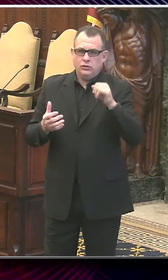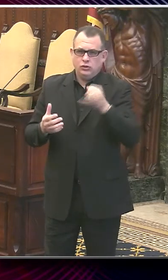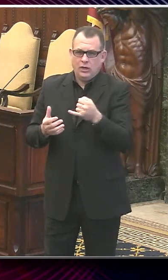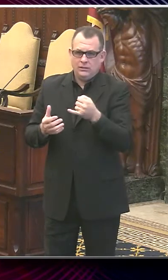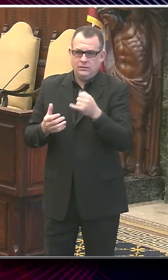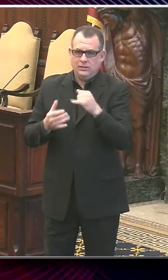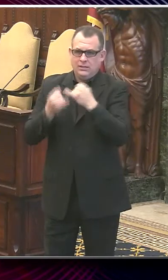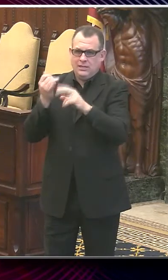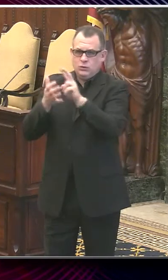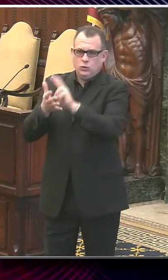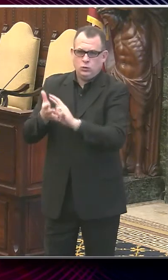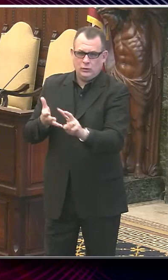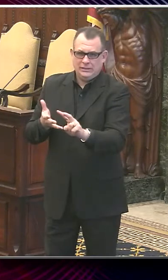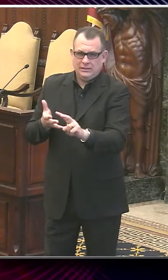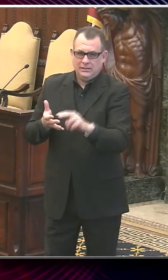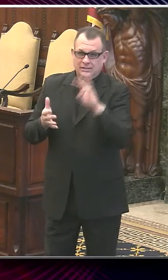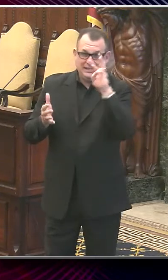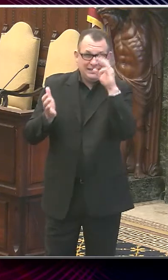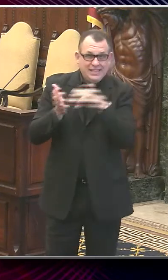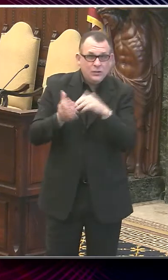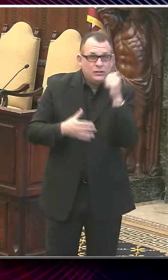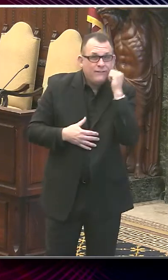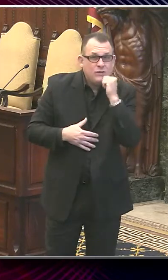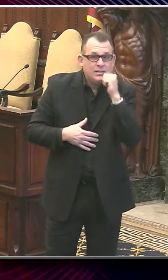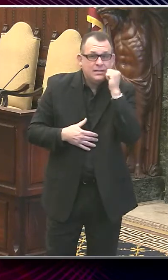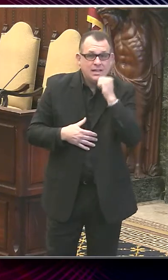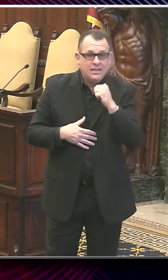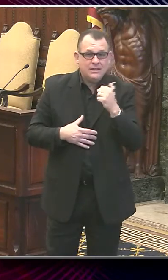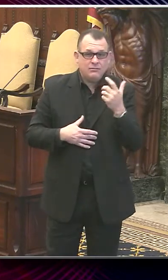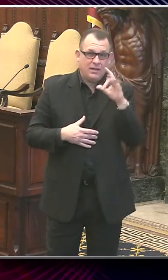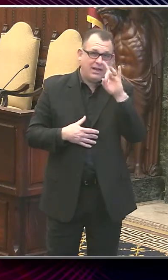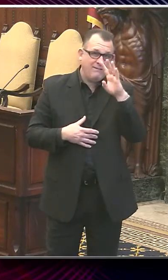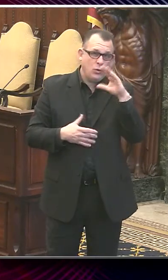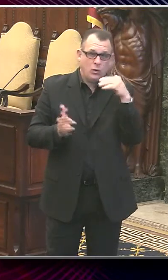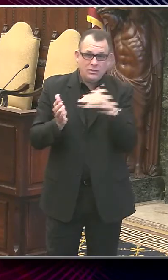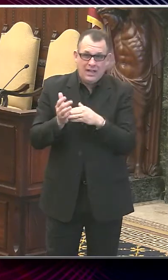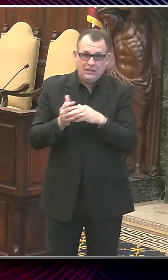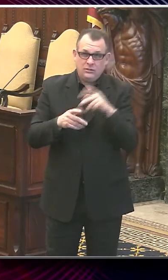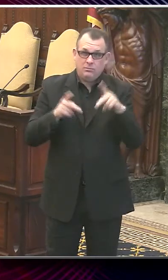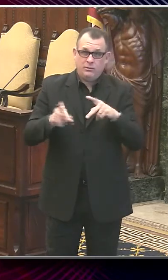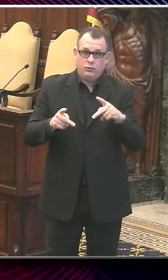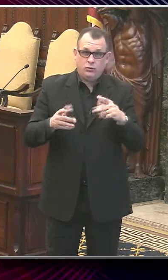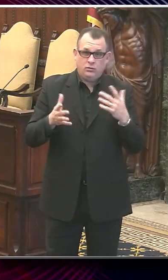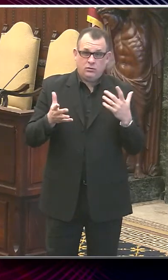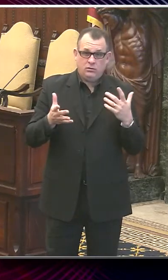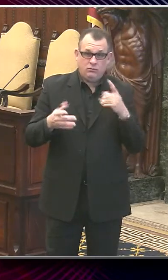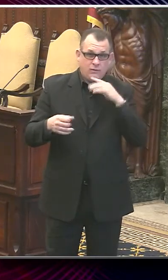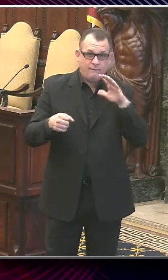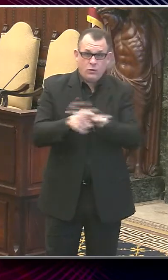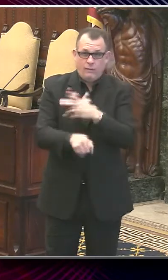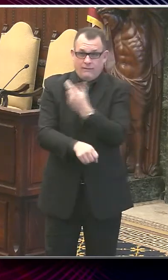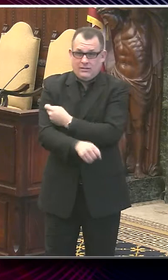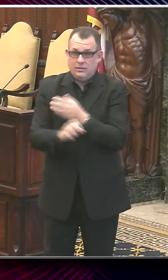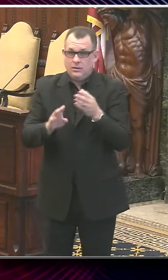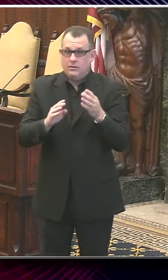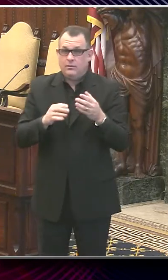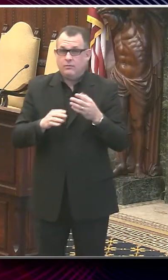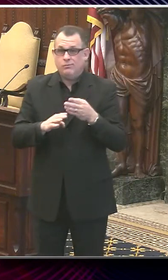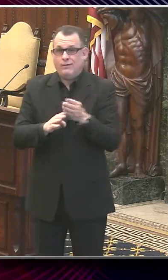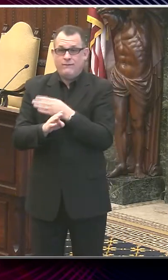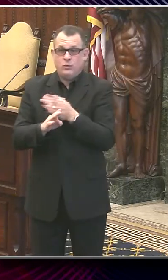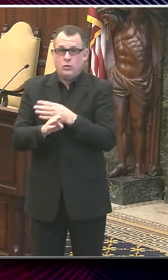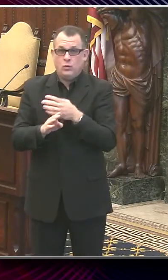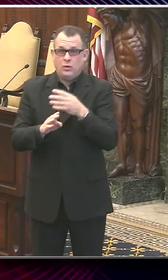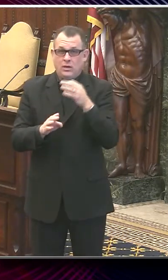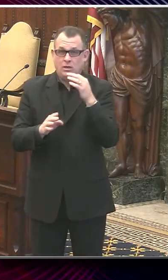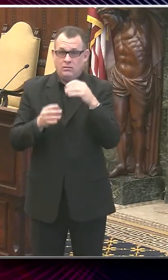for 6,000 people per day, that'll be another 84,000 people, additional people who will be fully vaccinated by the end of April.